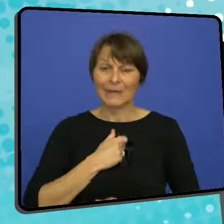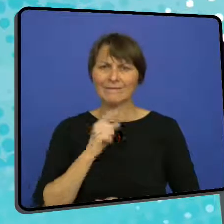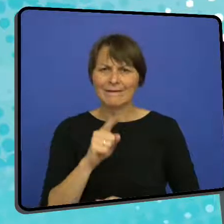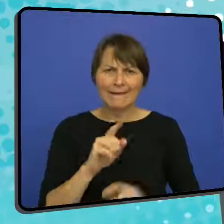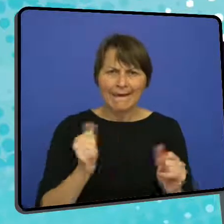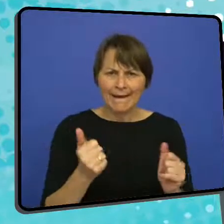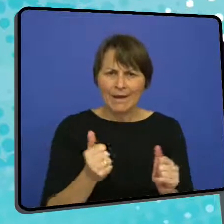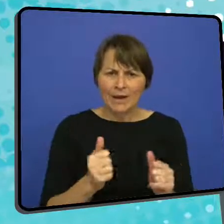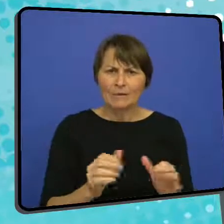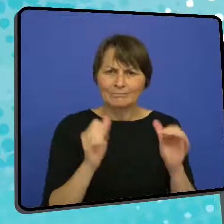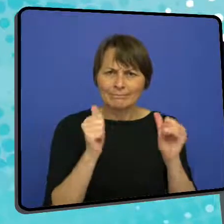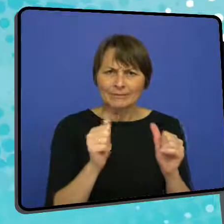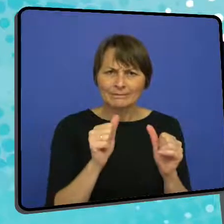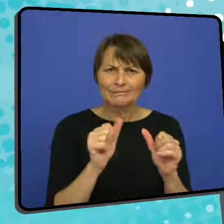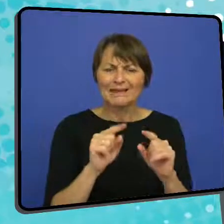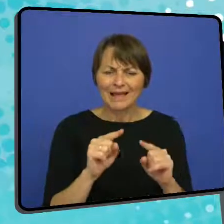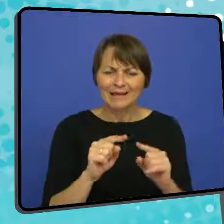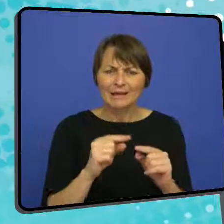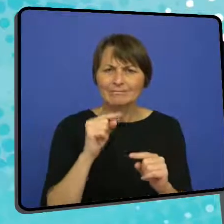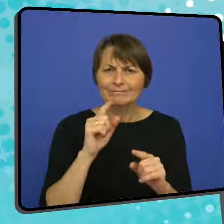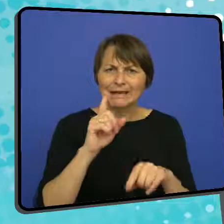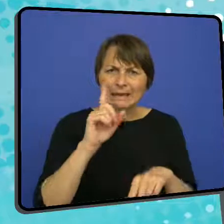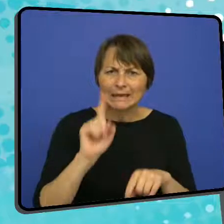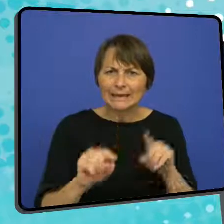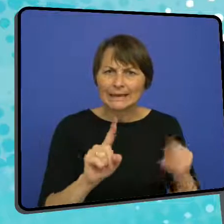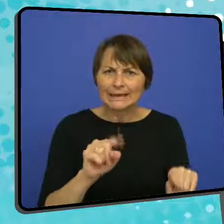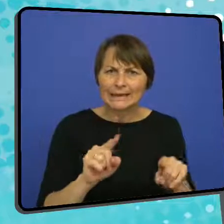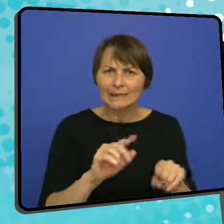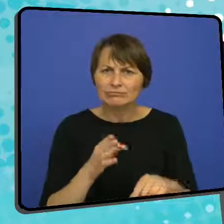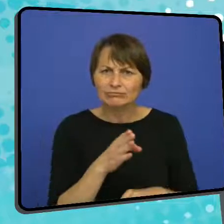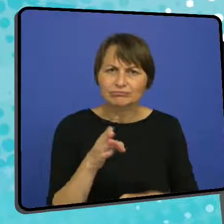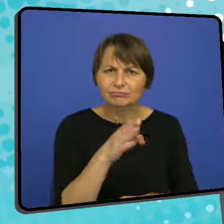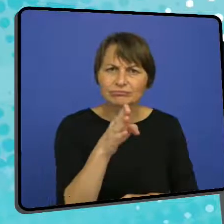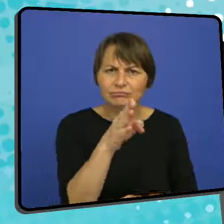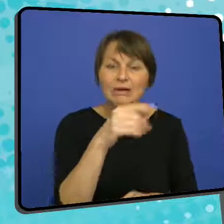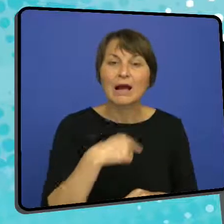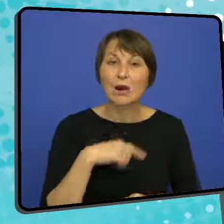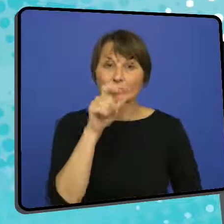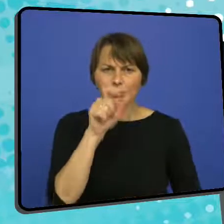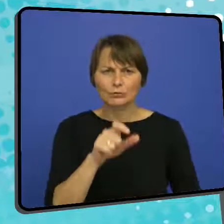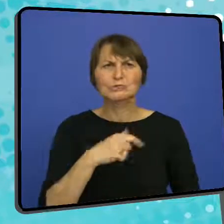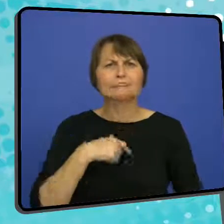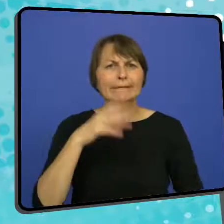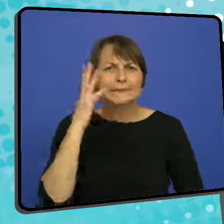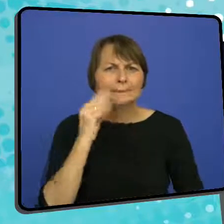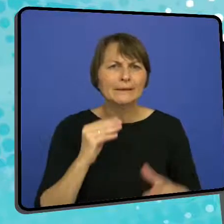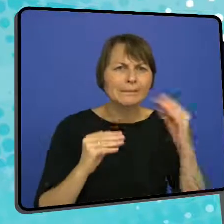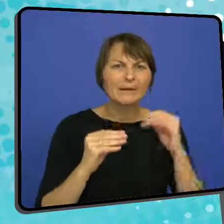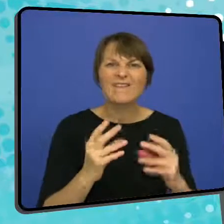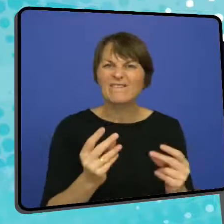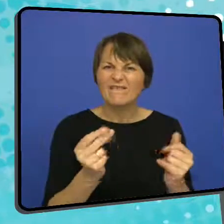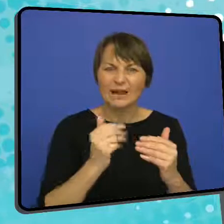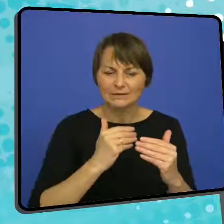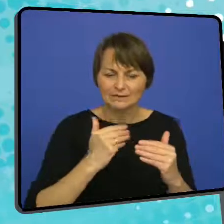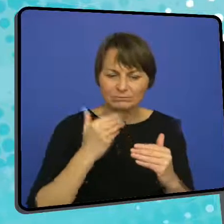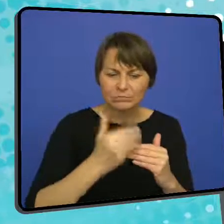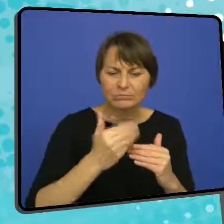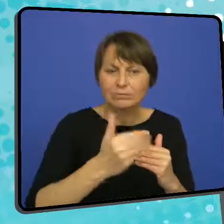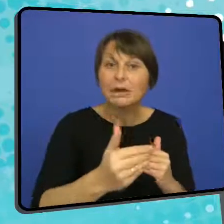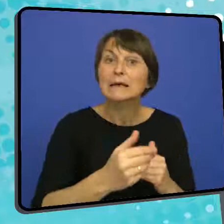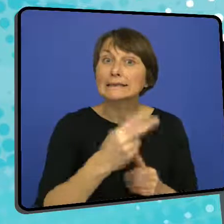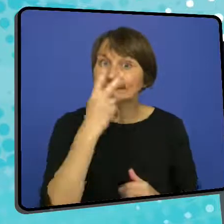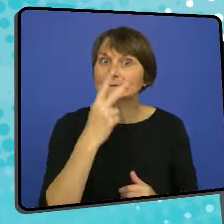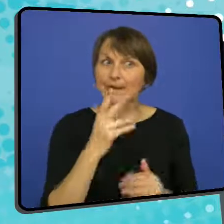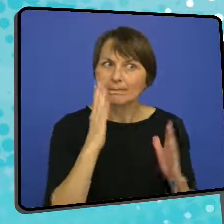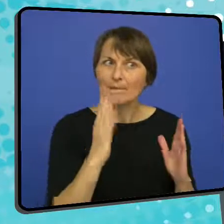that to get to the end result the quickest? And I feel that that mandate is there. And at